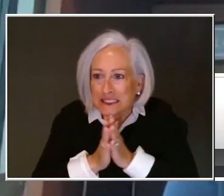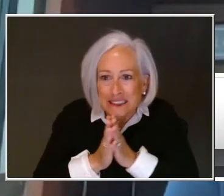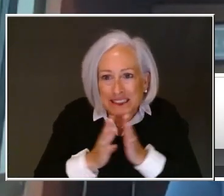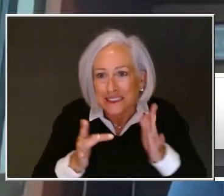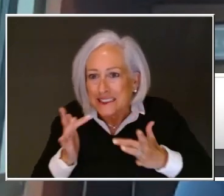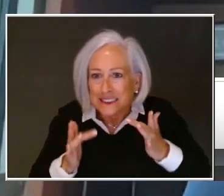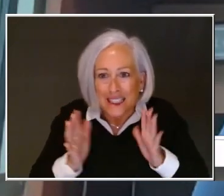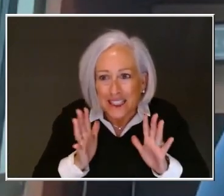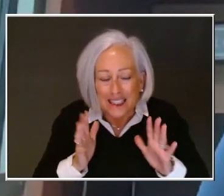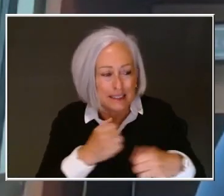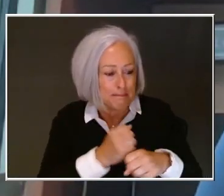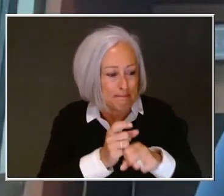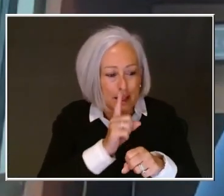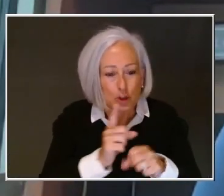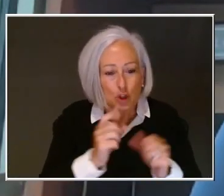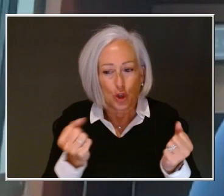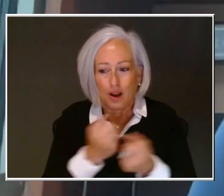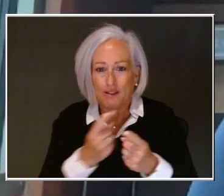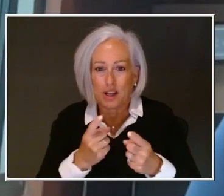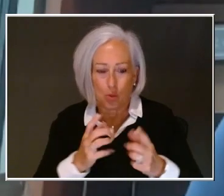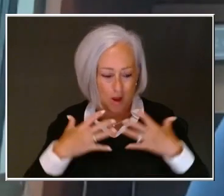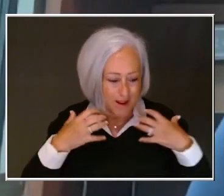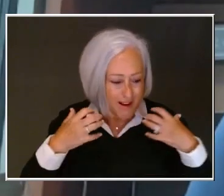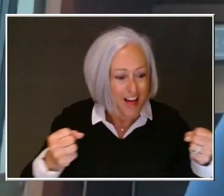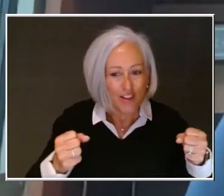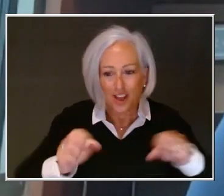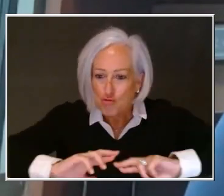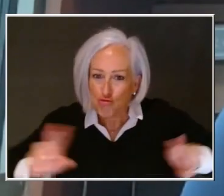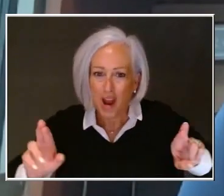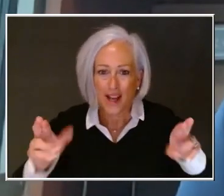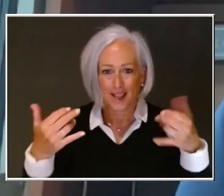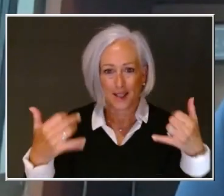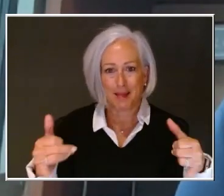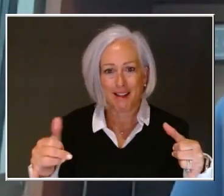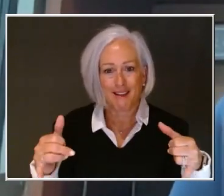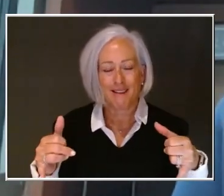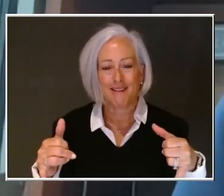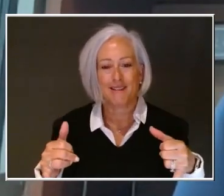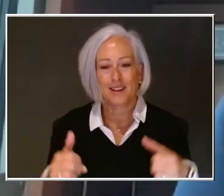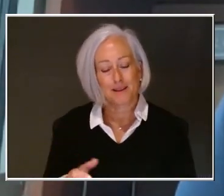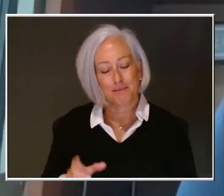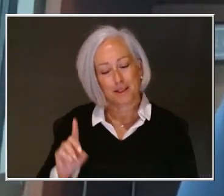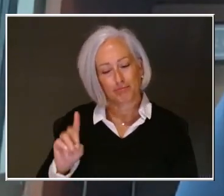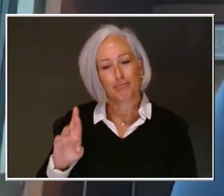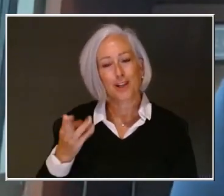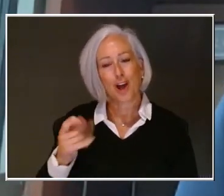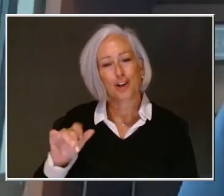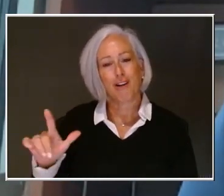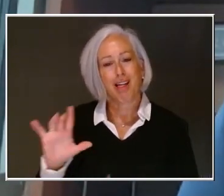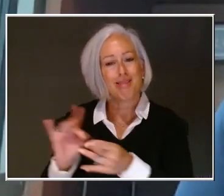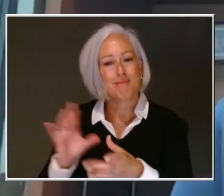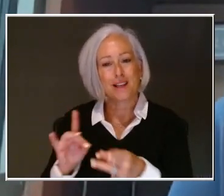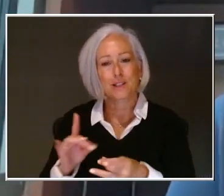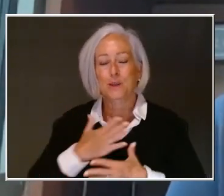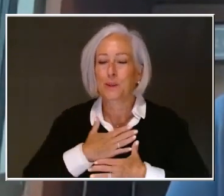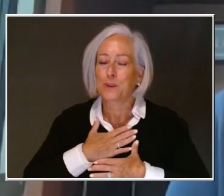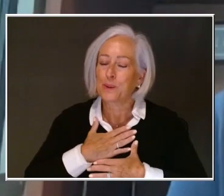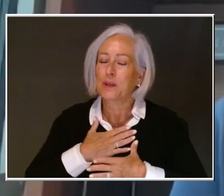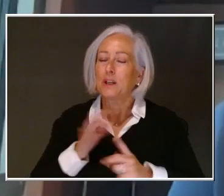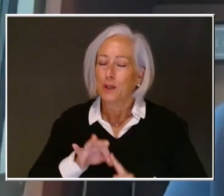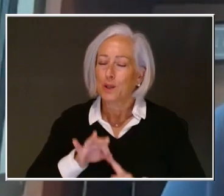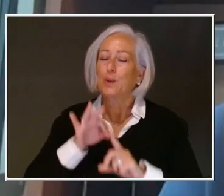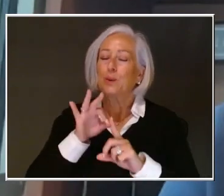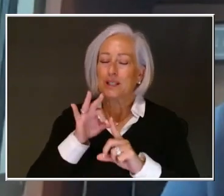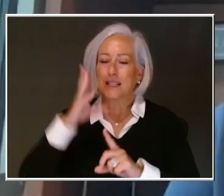everybody's healthy and ready to go. But as Dr. Harrell said, it's a unique, humbling experience to get to